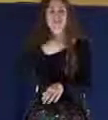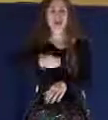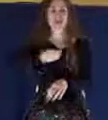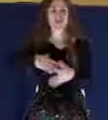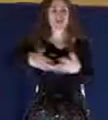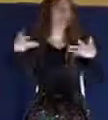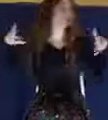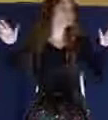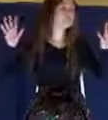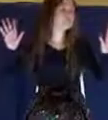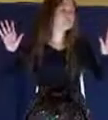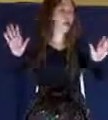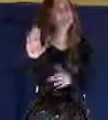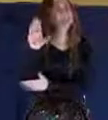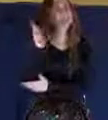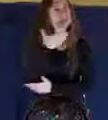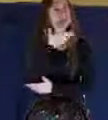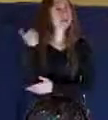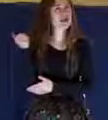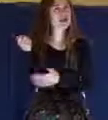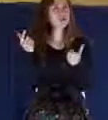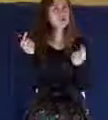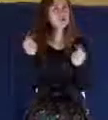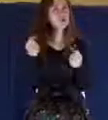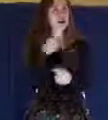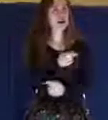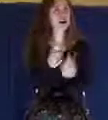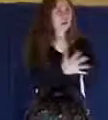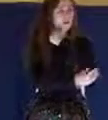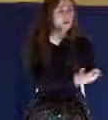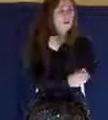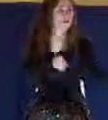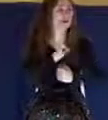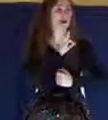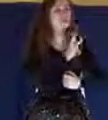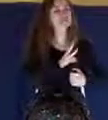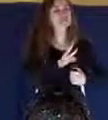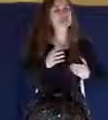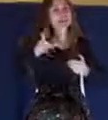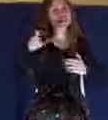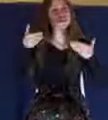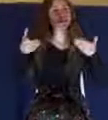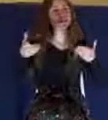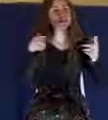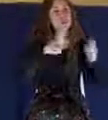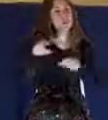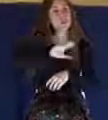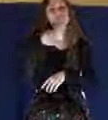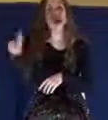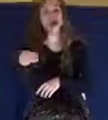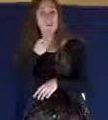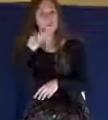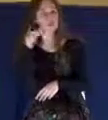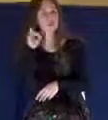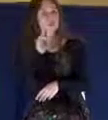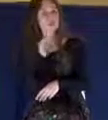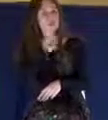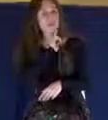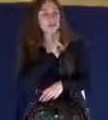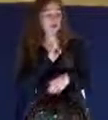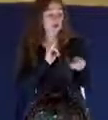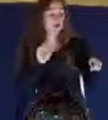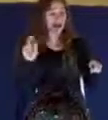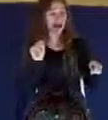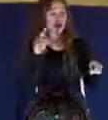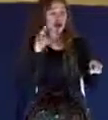seems like the best thing for a poor widow to do is to go back home to Israel. So she decides to return. So